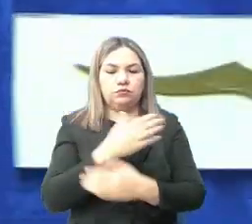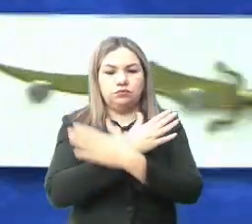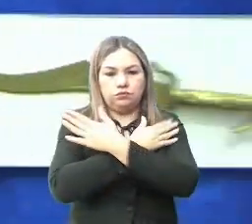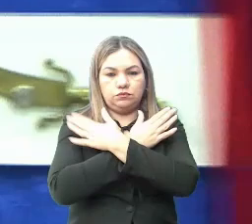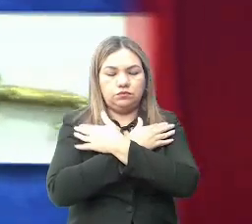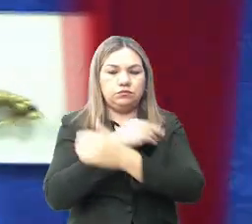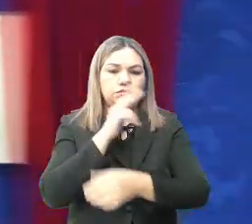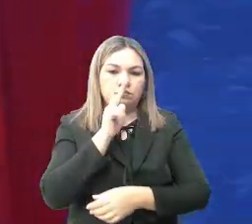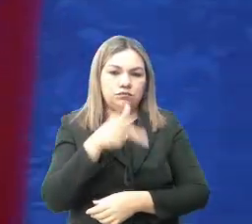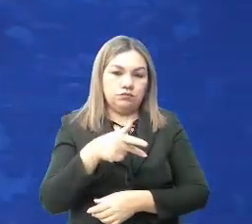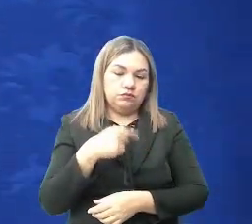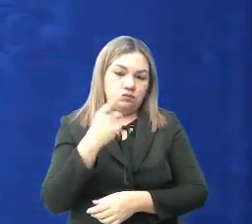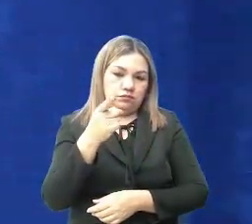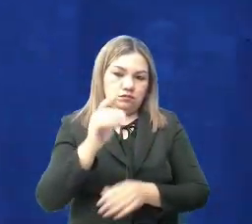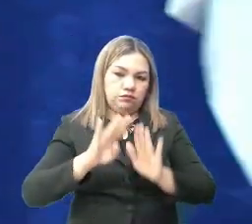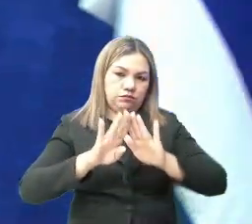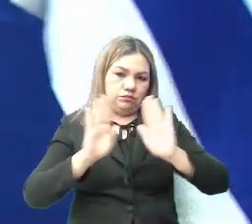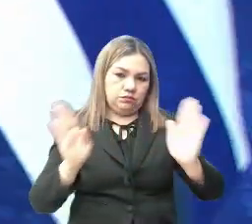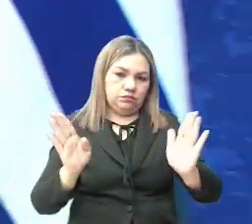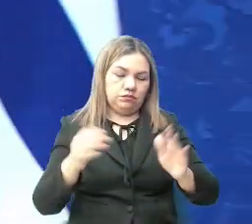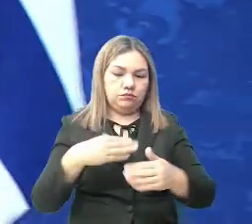and you say